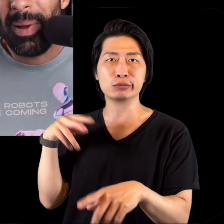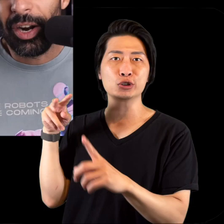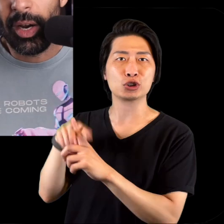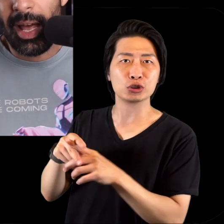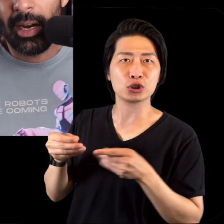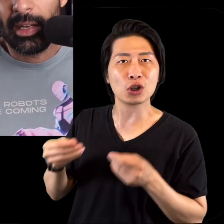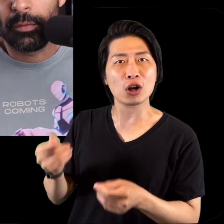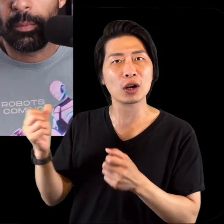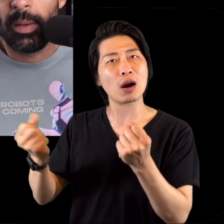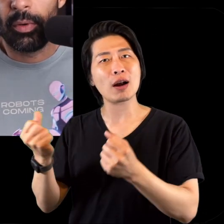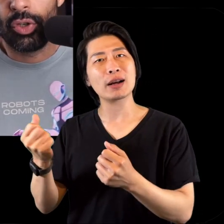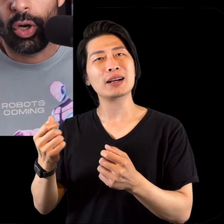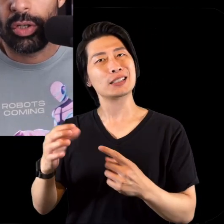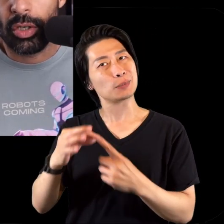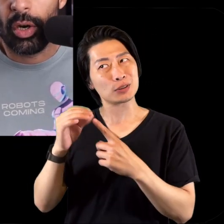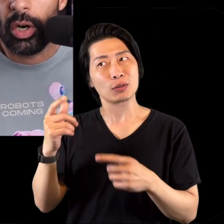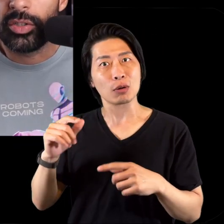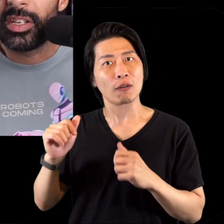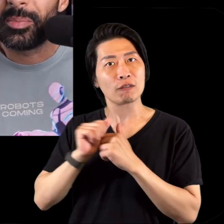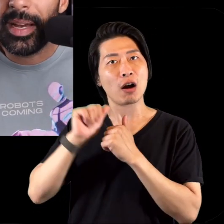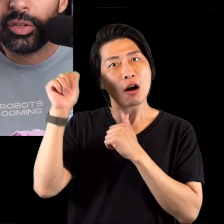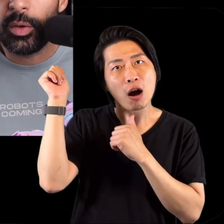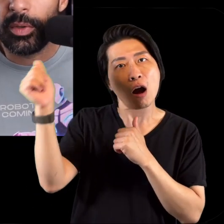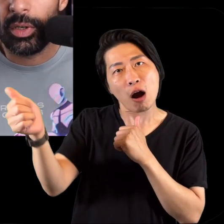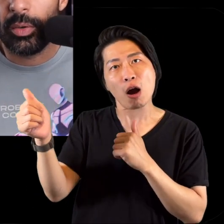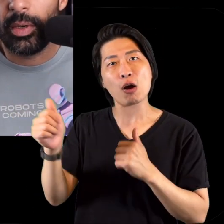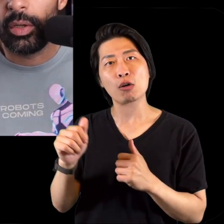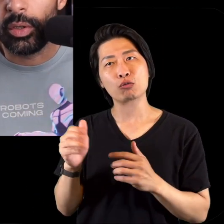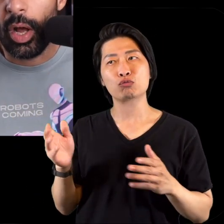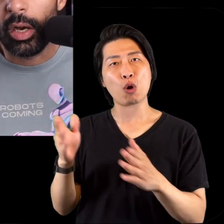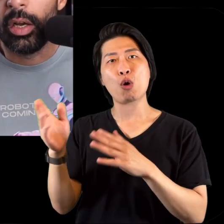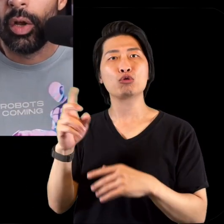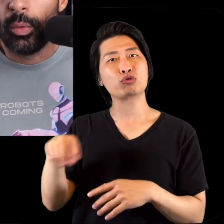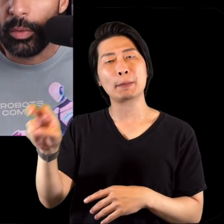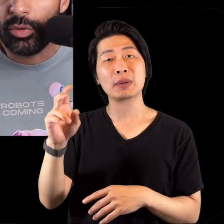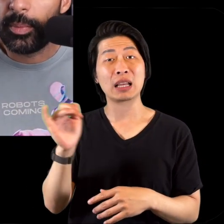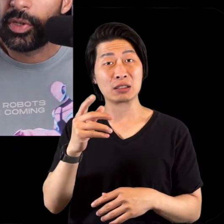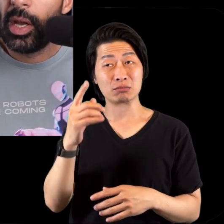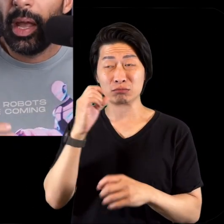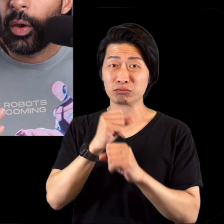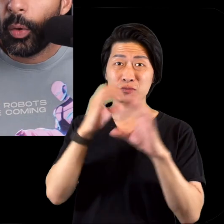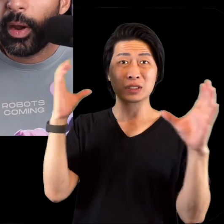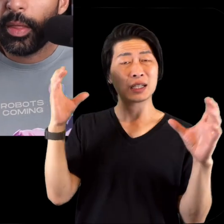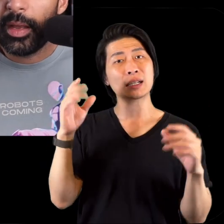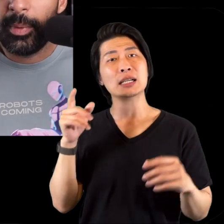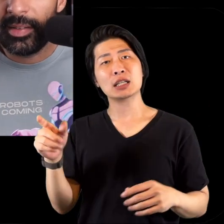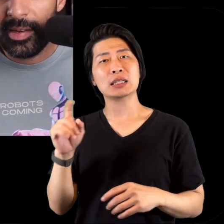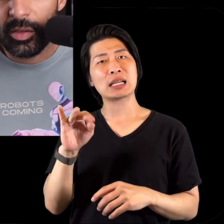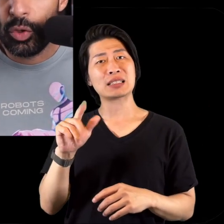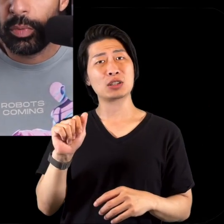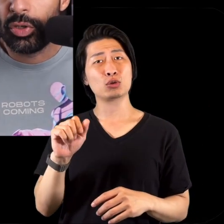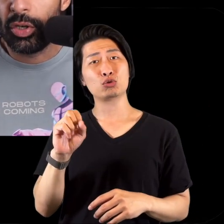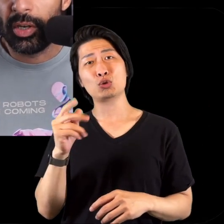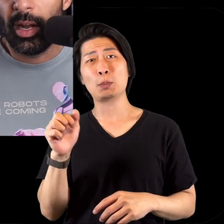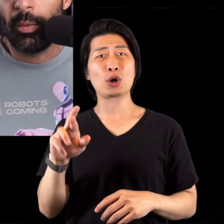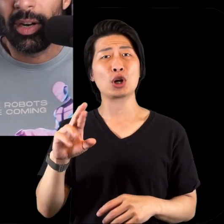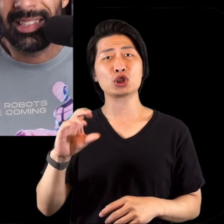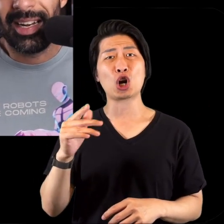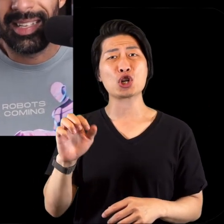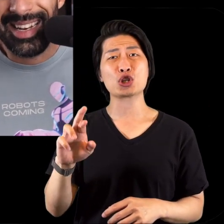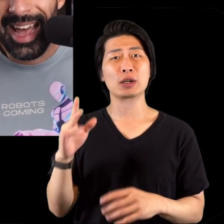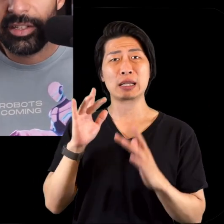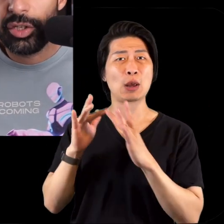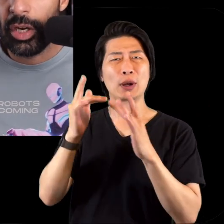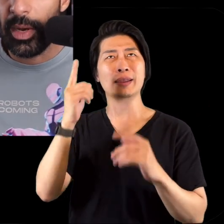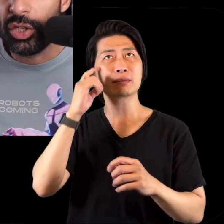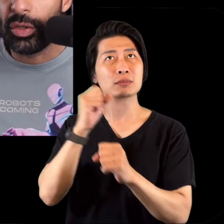much better areas for people to charge their cars, especially when they're going on long road trips. A good way to think about Tesla's supercharger network is that